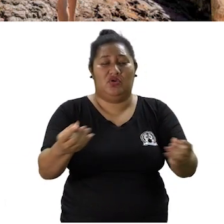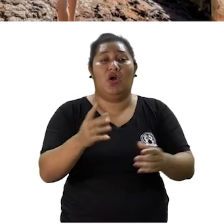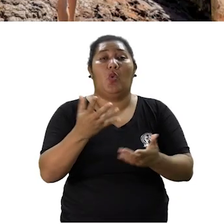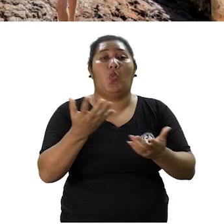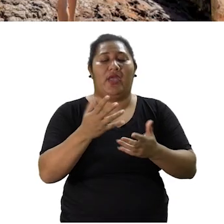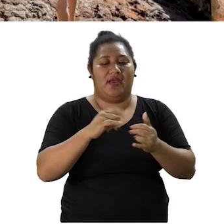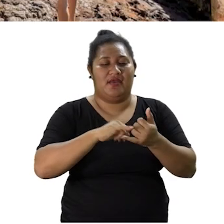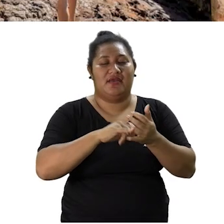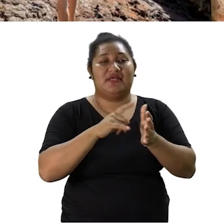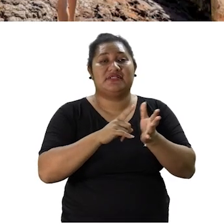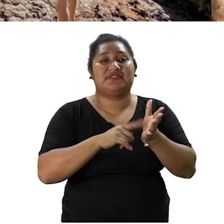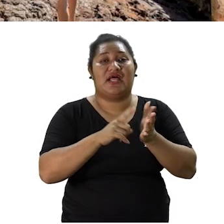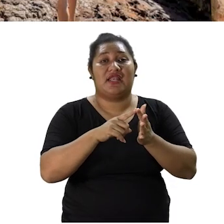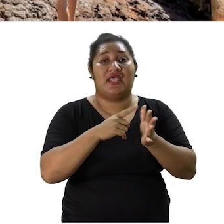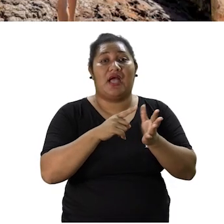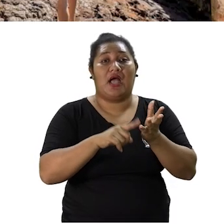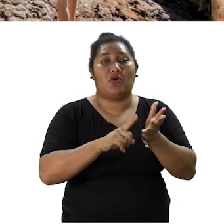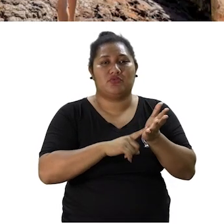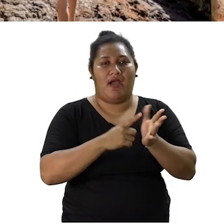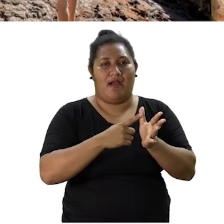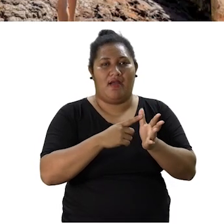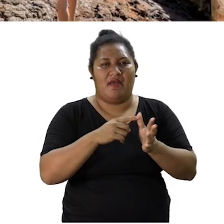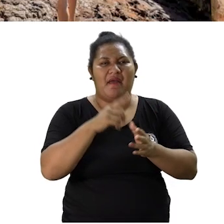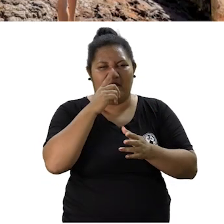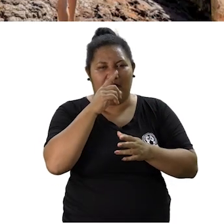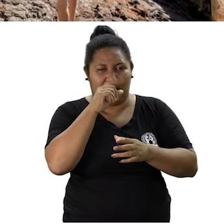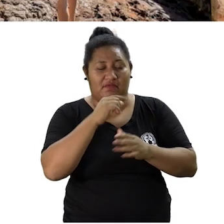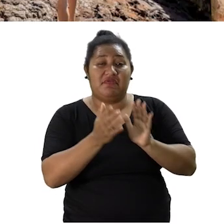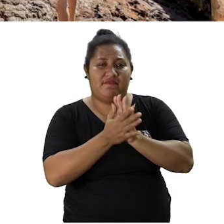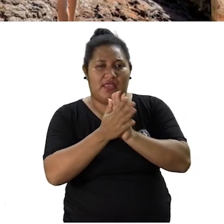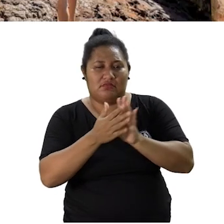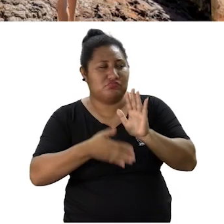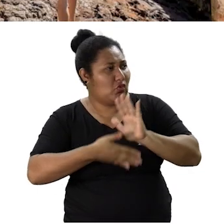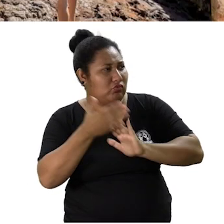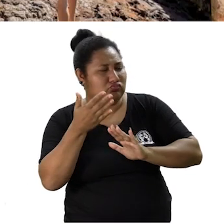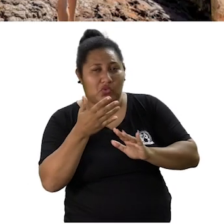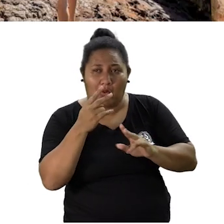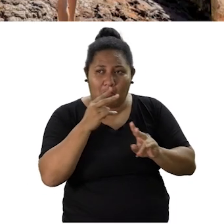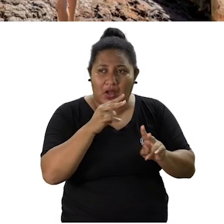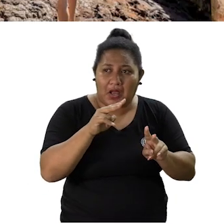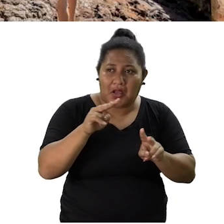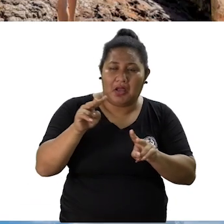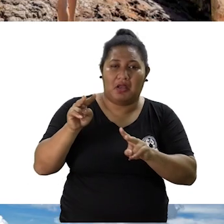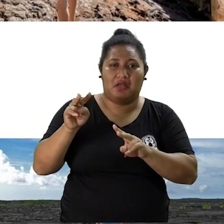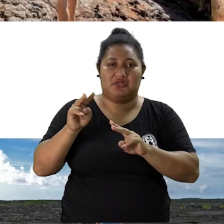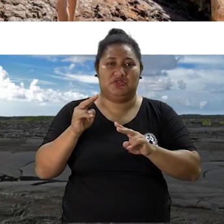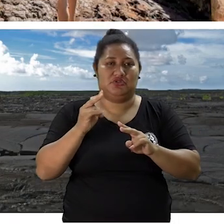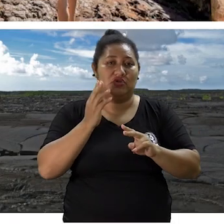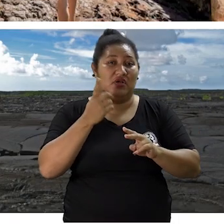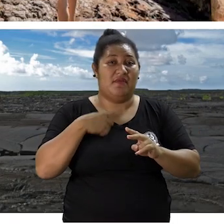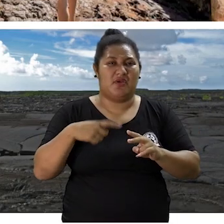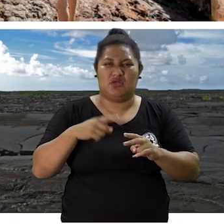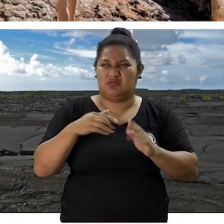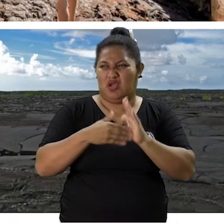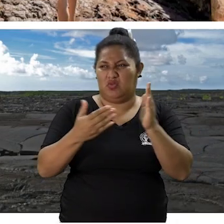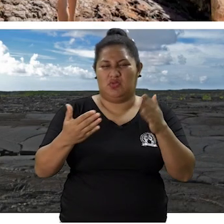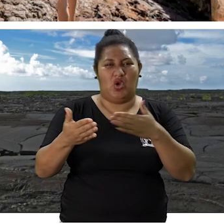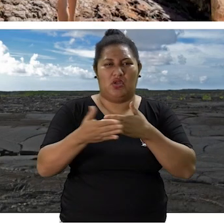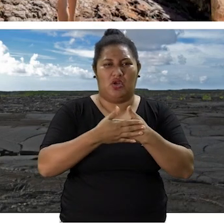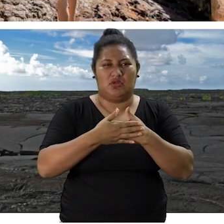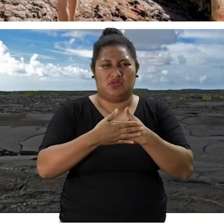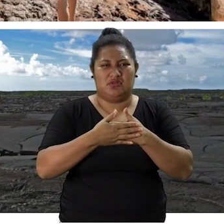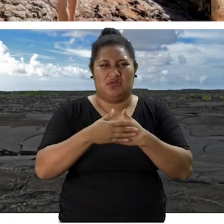That can be attractive scenery for tourists to visit. Since we're on lockdown due